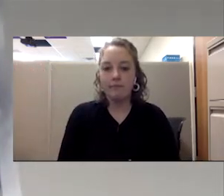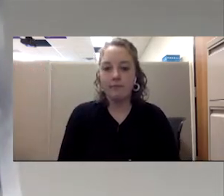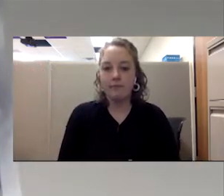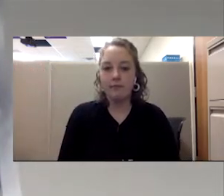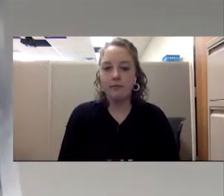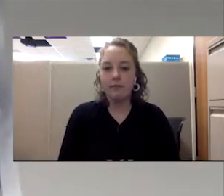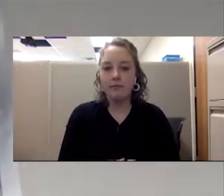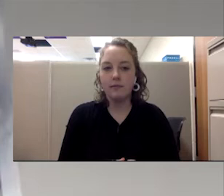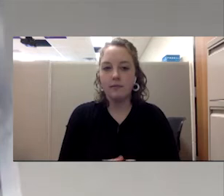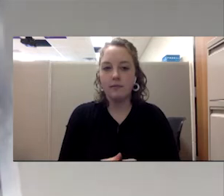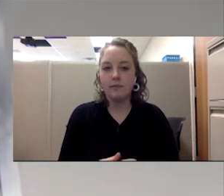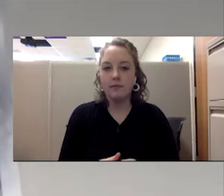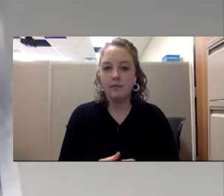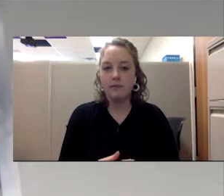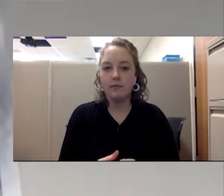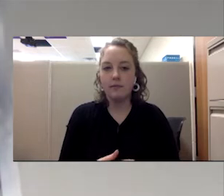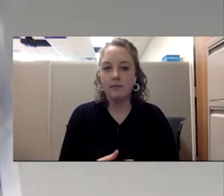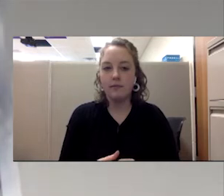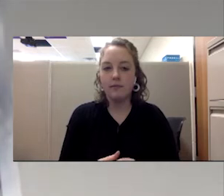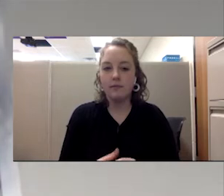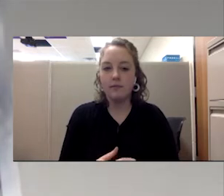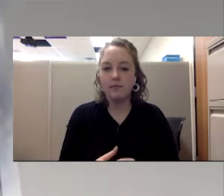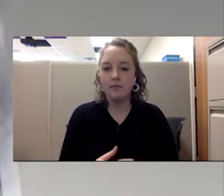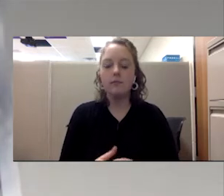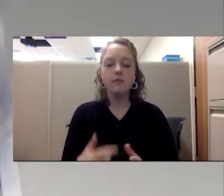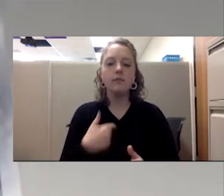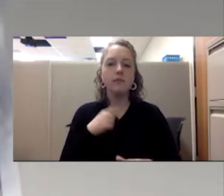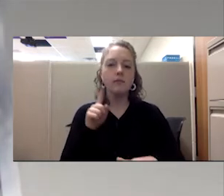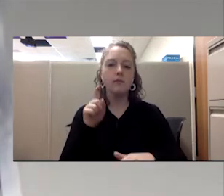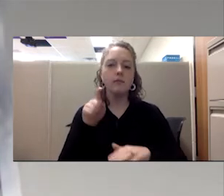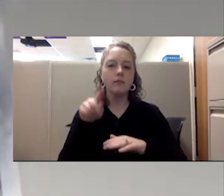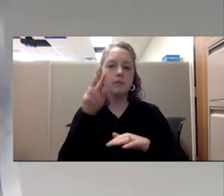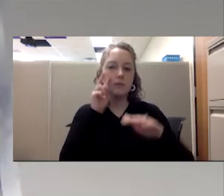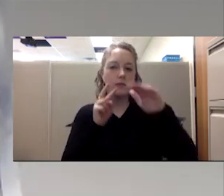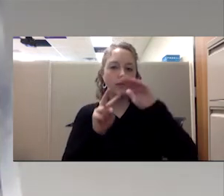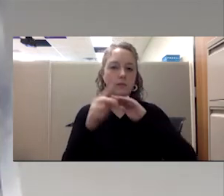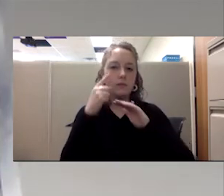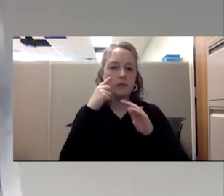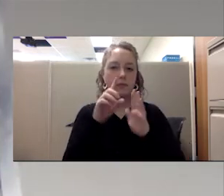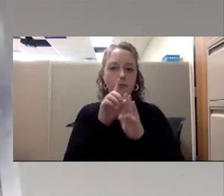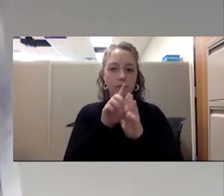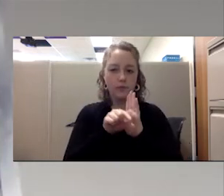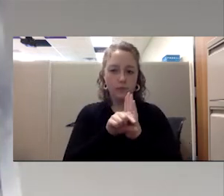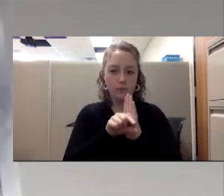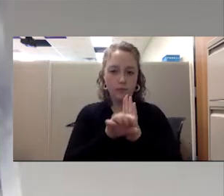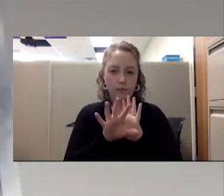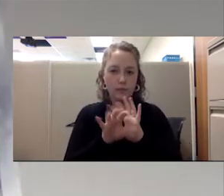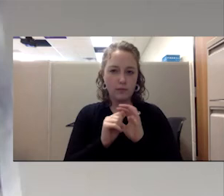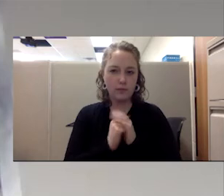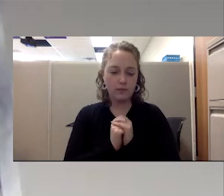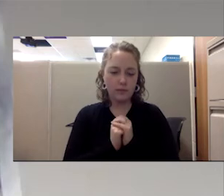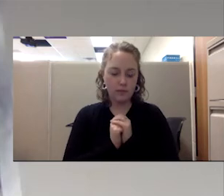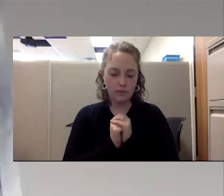I have a question about the projections, the demographic projections.